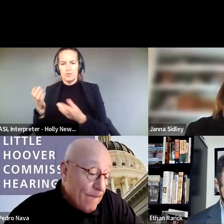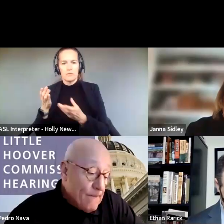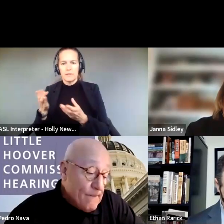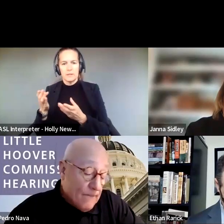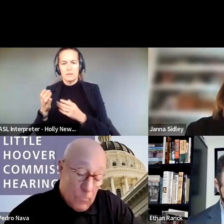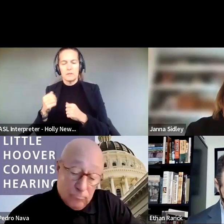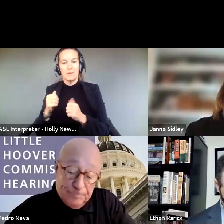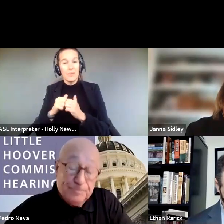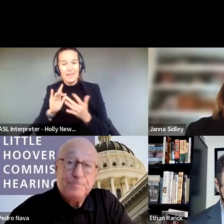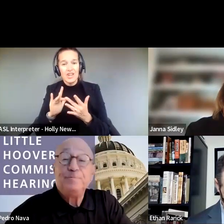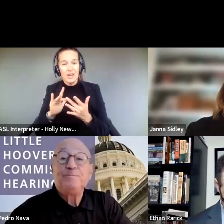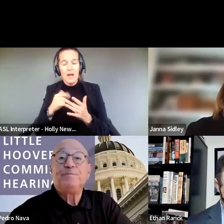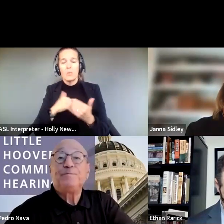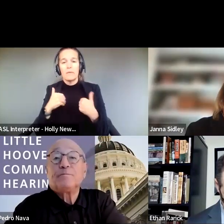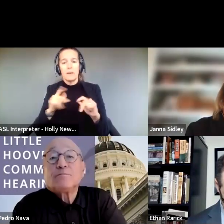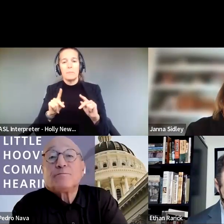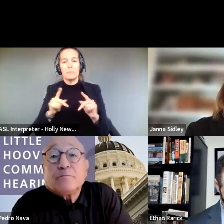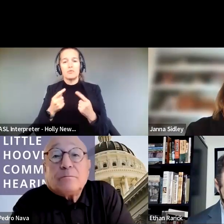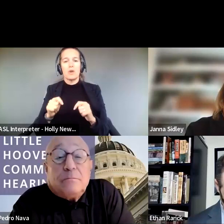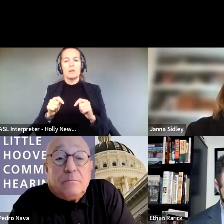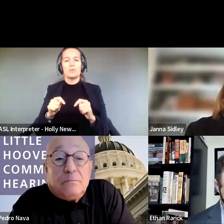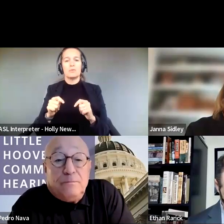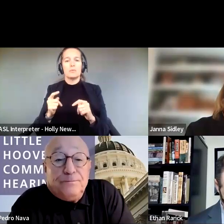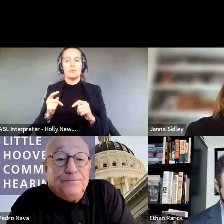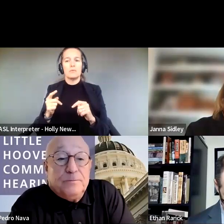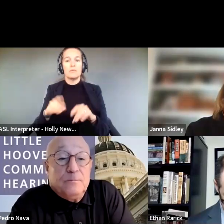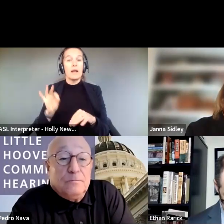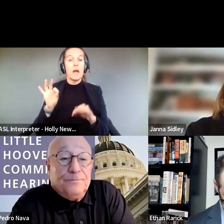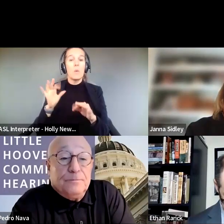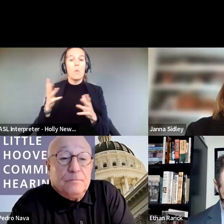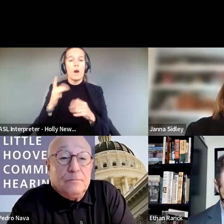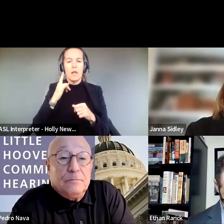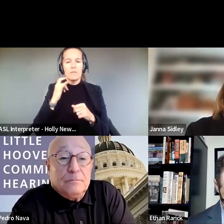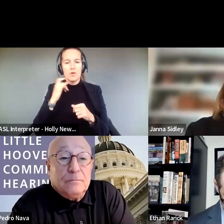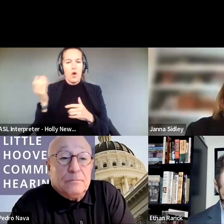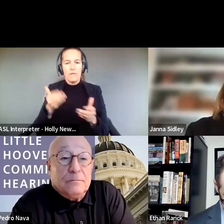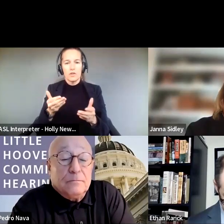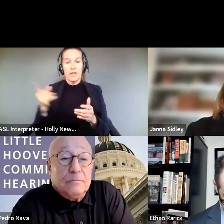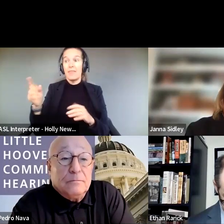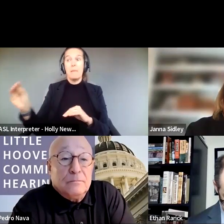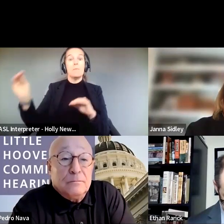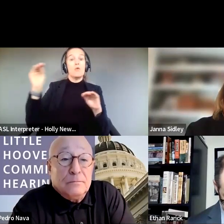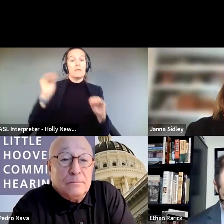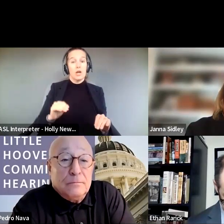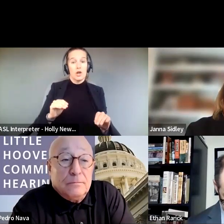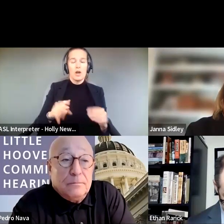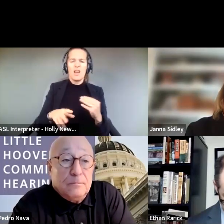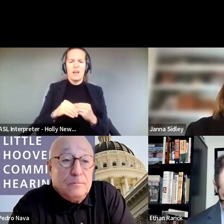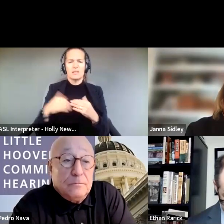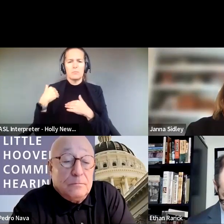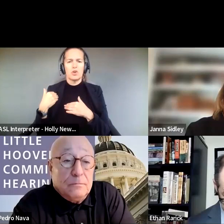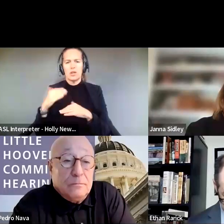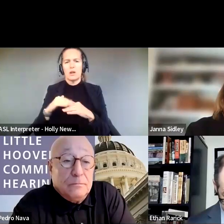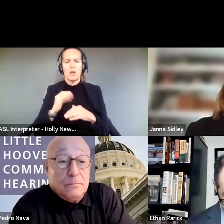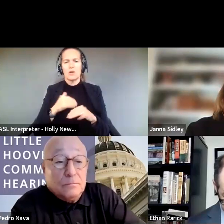with the internet, have had people trying to find out what California has to offer. They move here, which adds more of a burden onto our